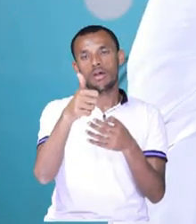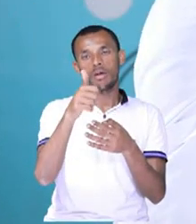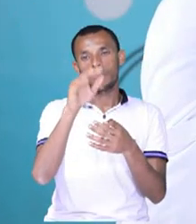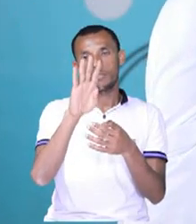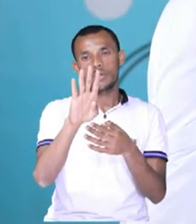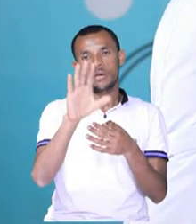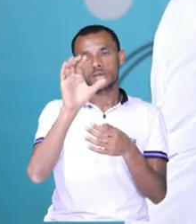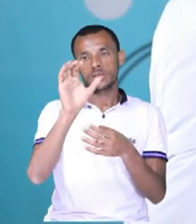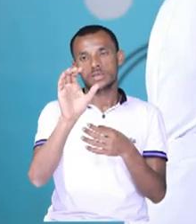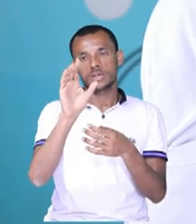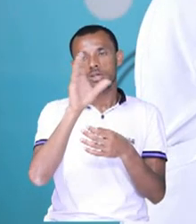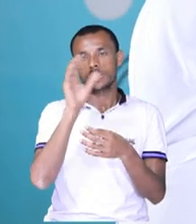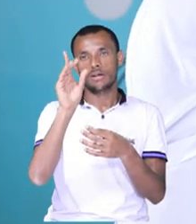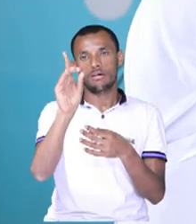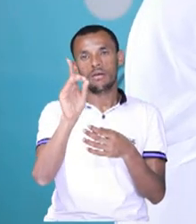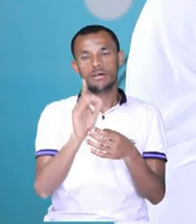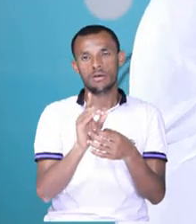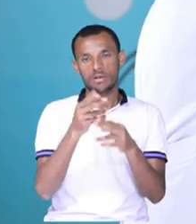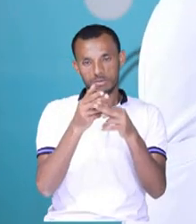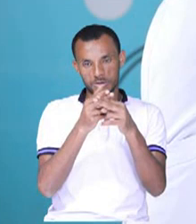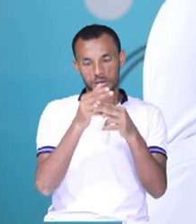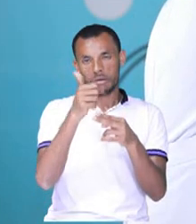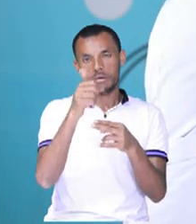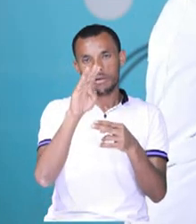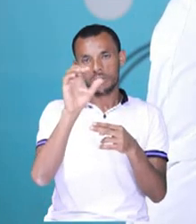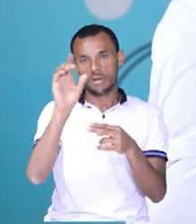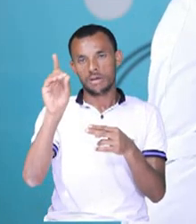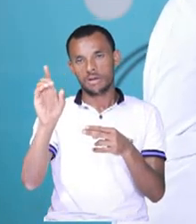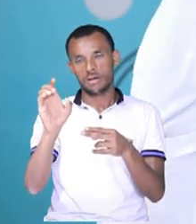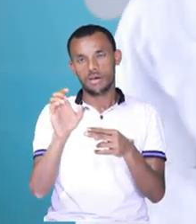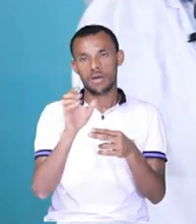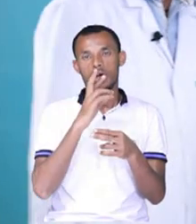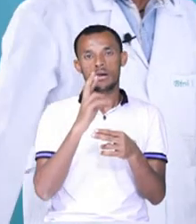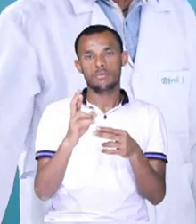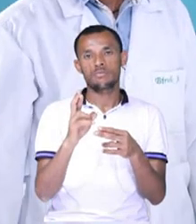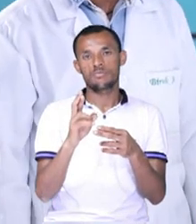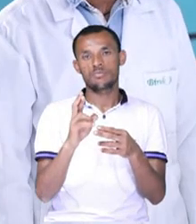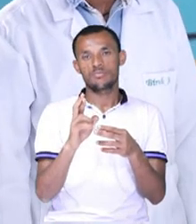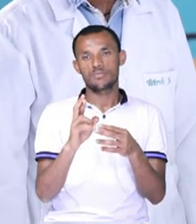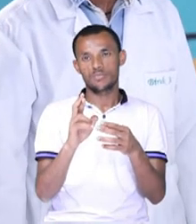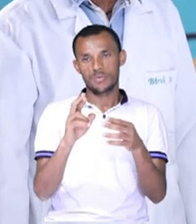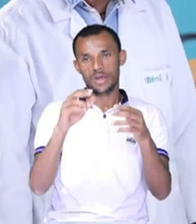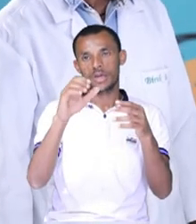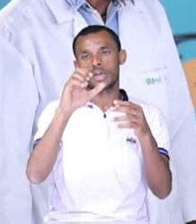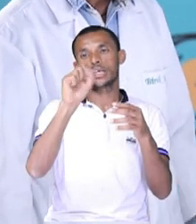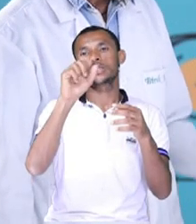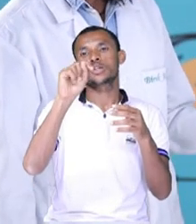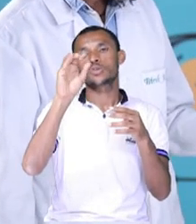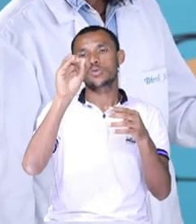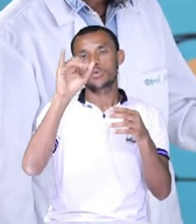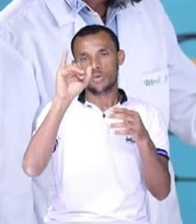B, C, and D. Small letter A, B, C, and D are stoichiometric